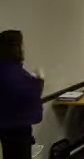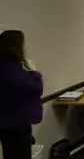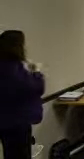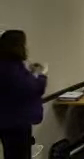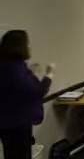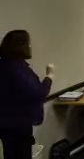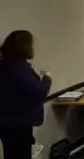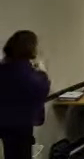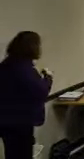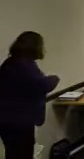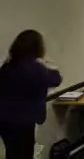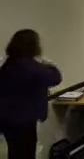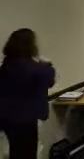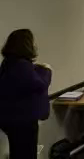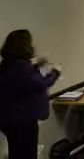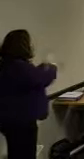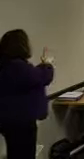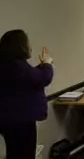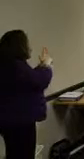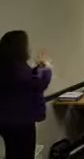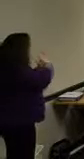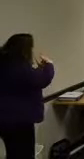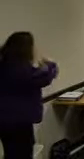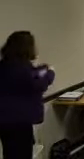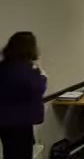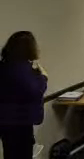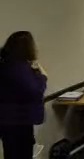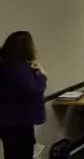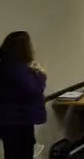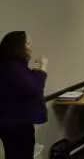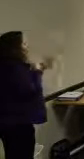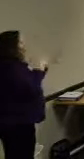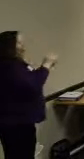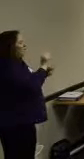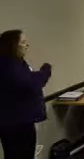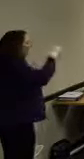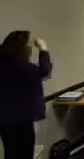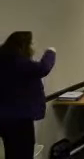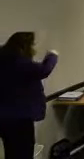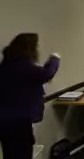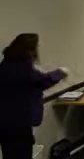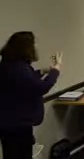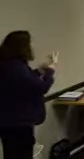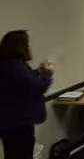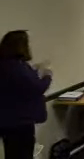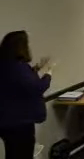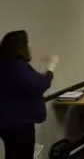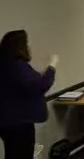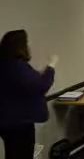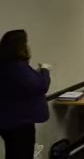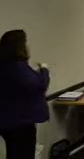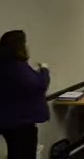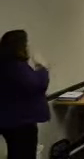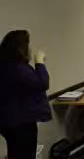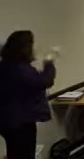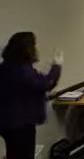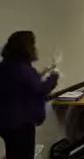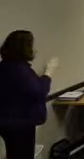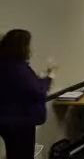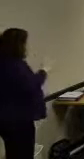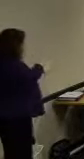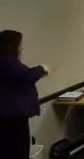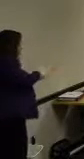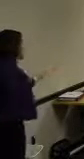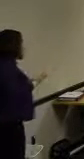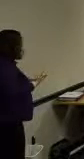And they don't have anything to say. And, you know, I say we all have weaknesses. So often, you know, thinking about